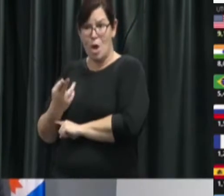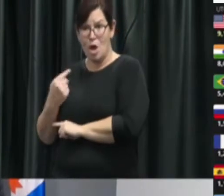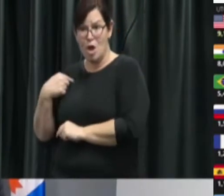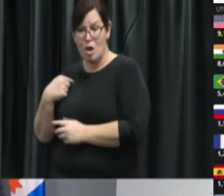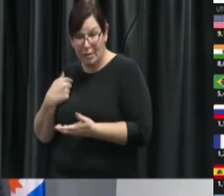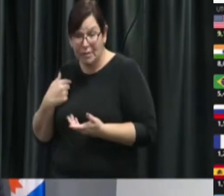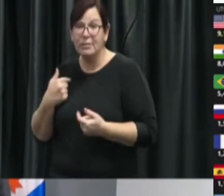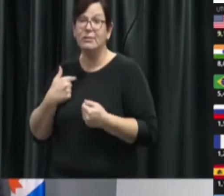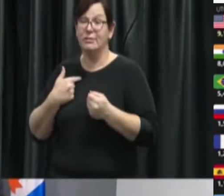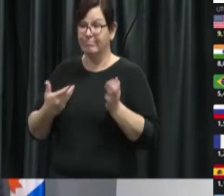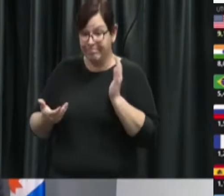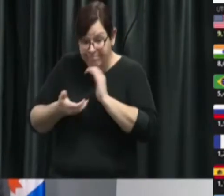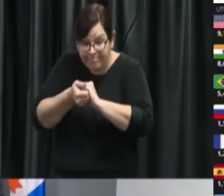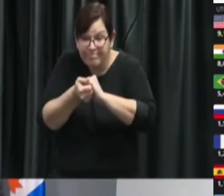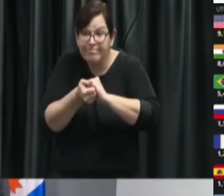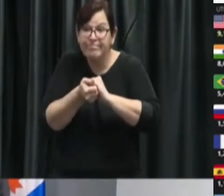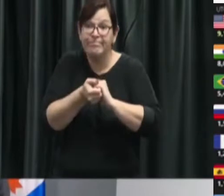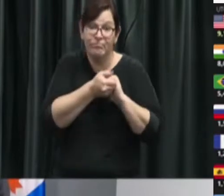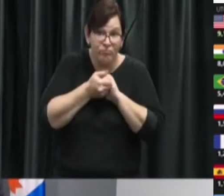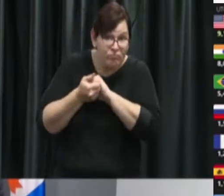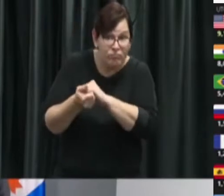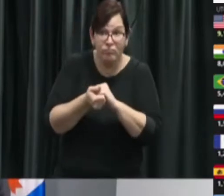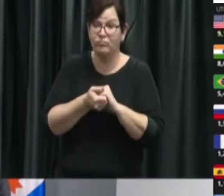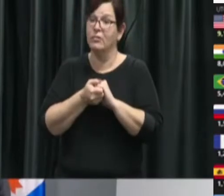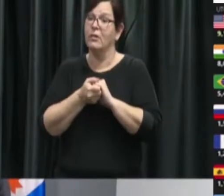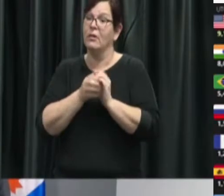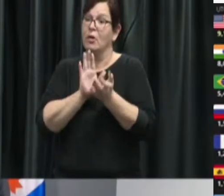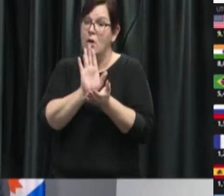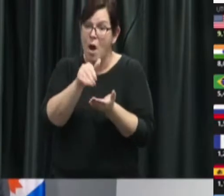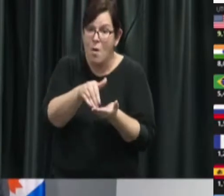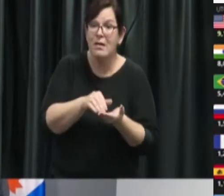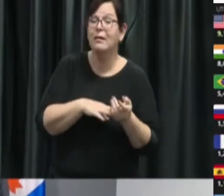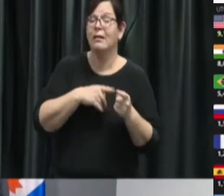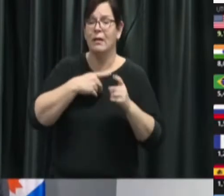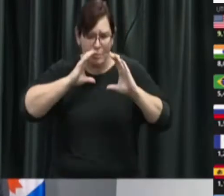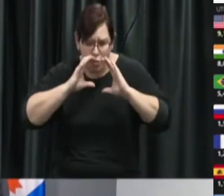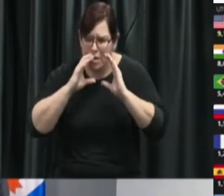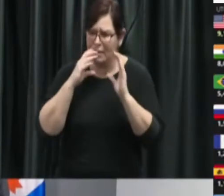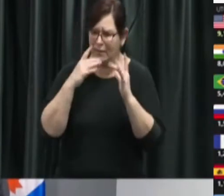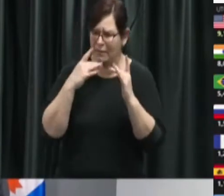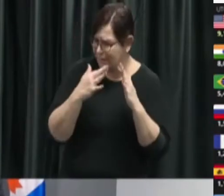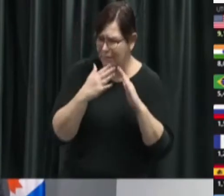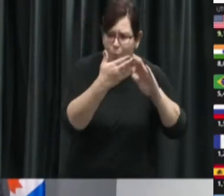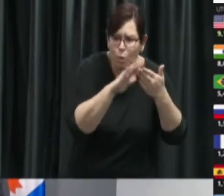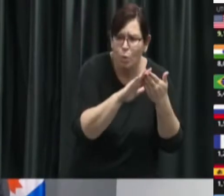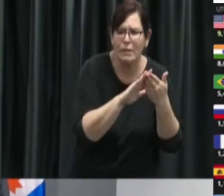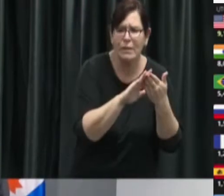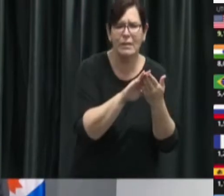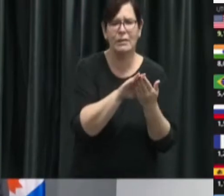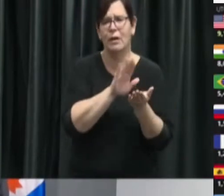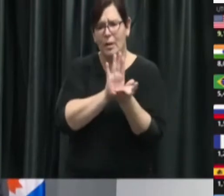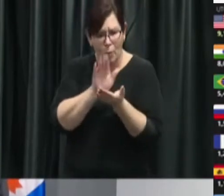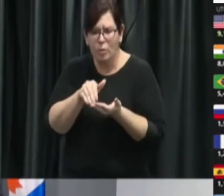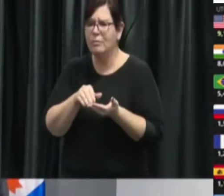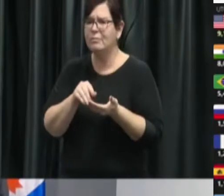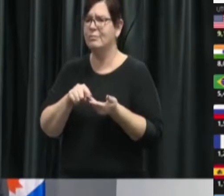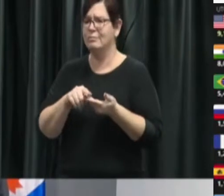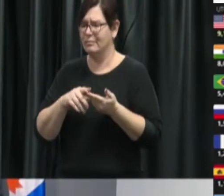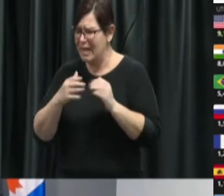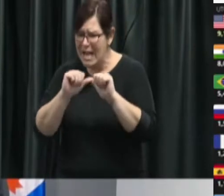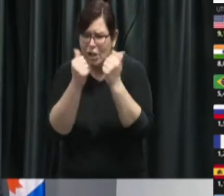was a coordinated response and constant communication between the city, the United Way, and all the different community organizations. The United Way